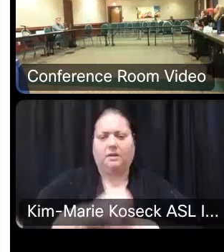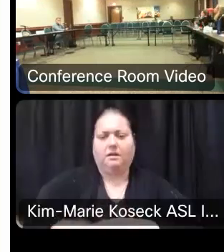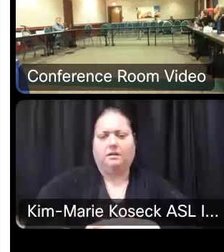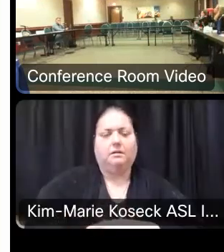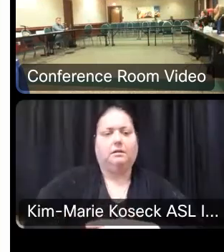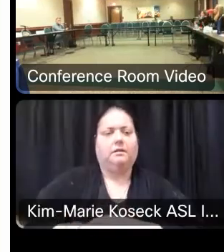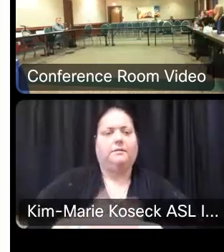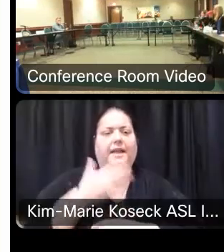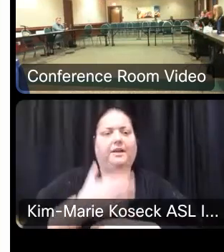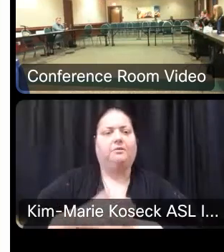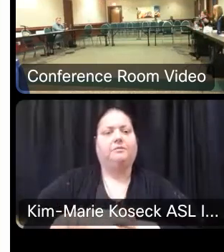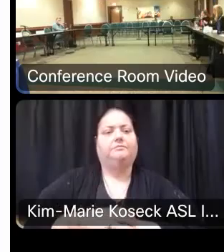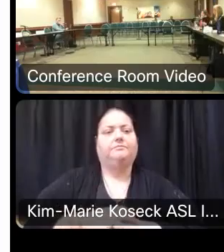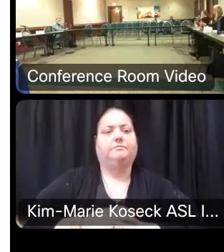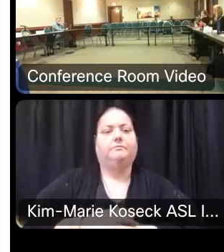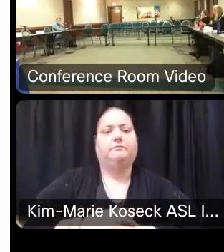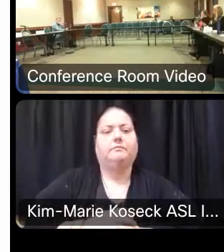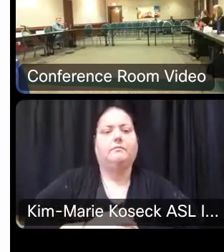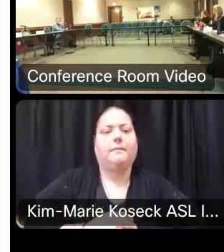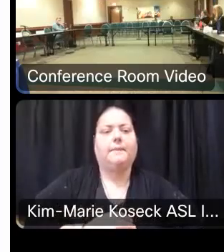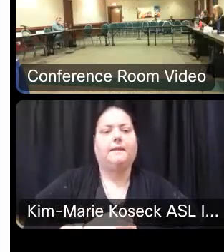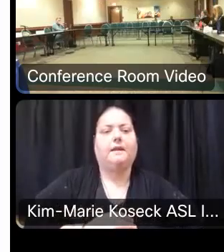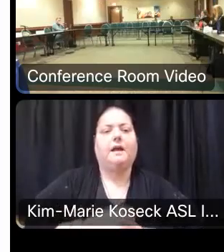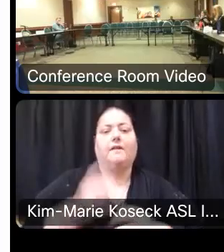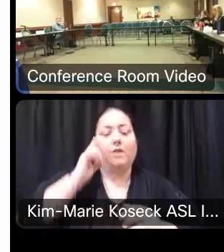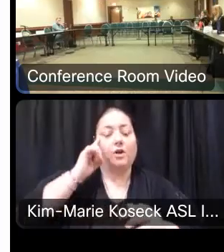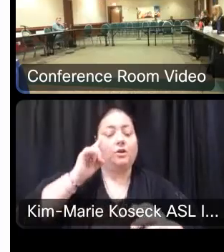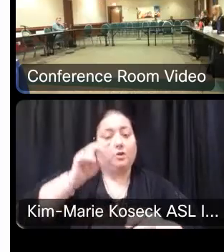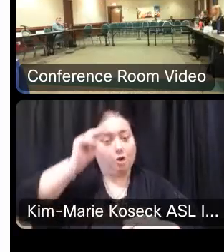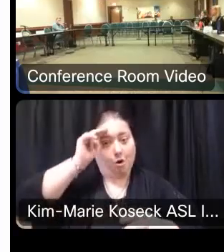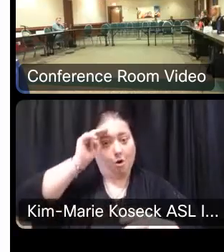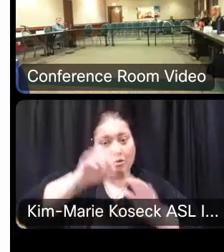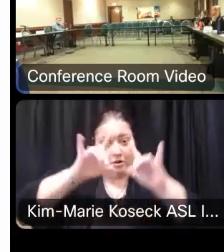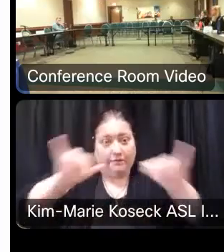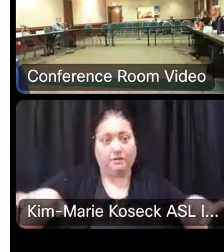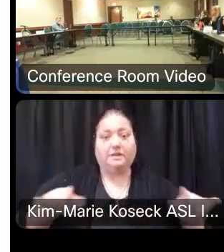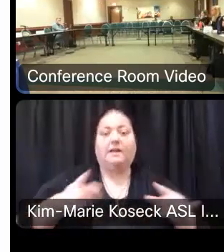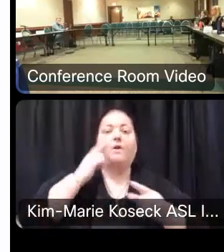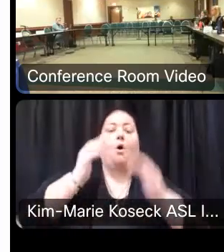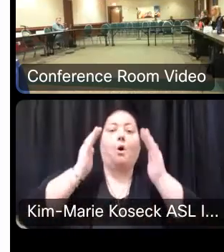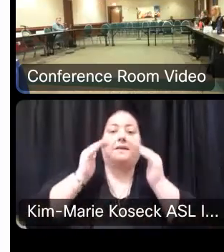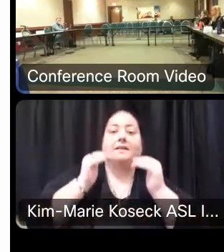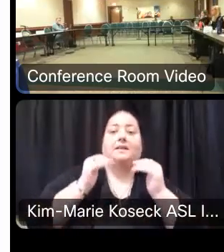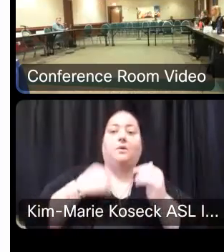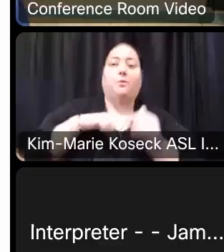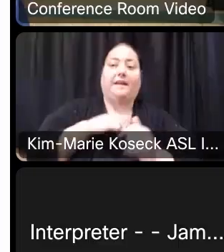calling card. And for too long, a vast majority of neurodivergents of all types have felt a sense of hopelessness. We feel that we